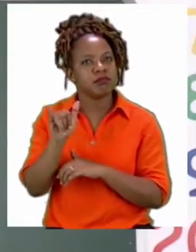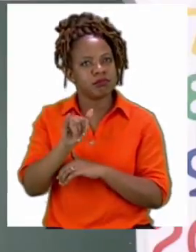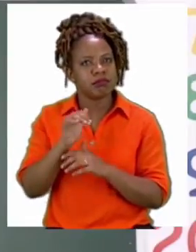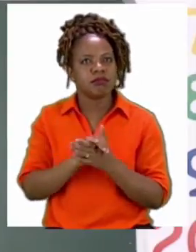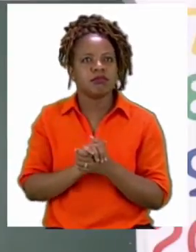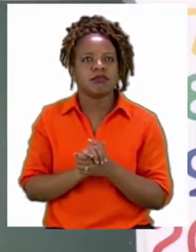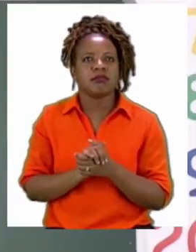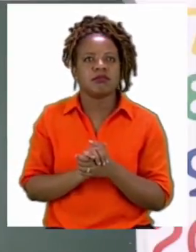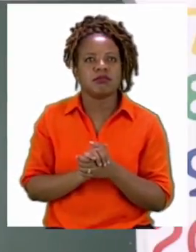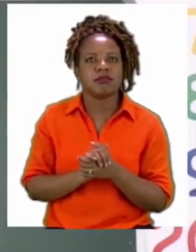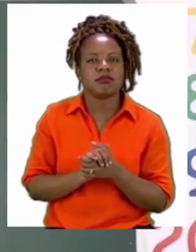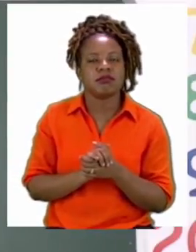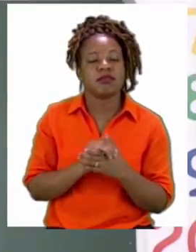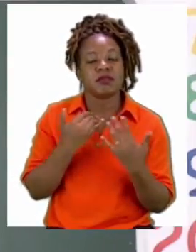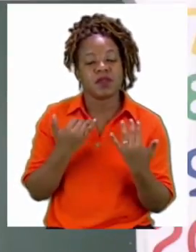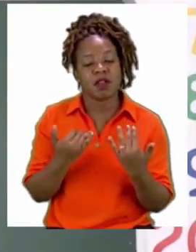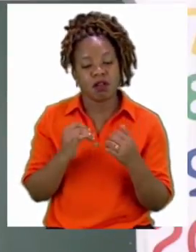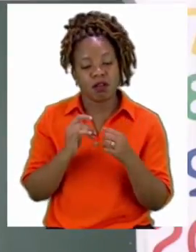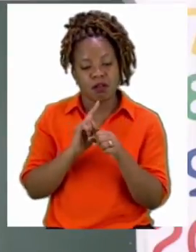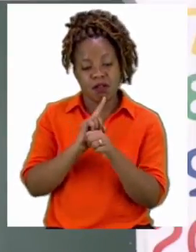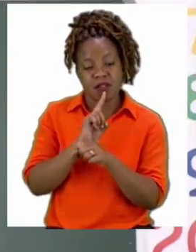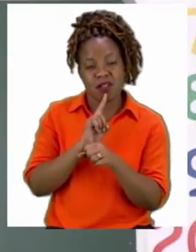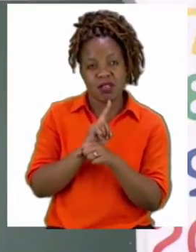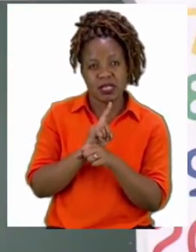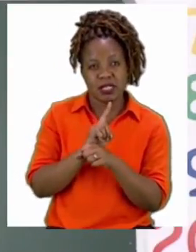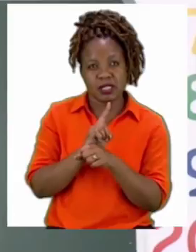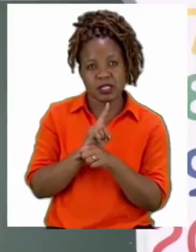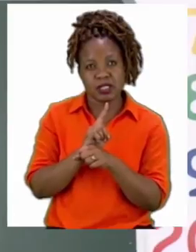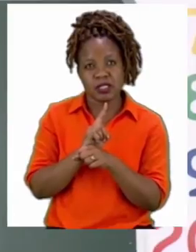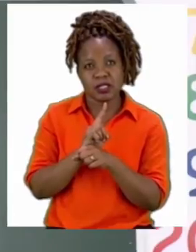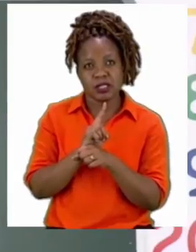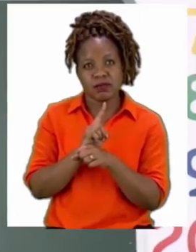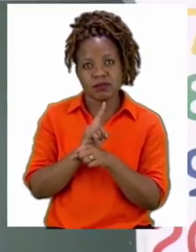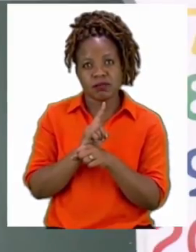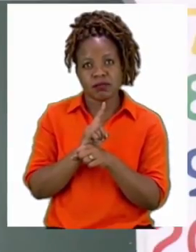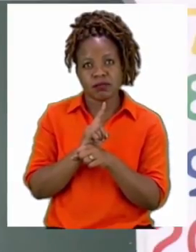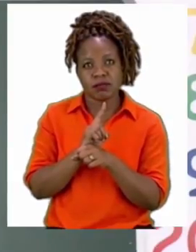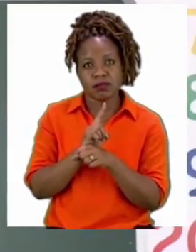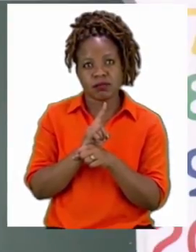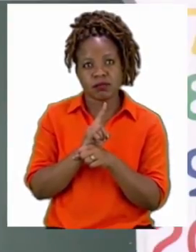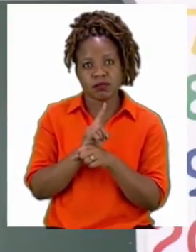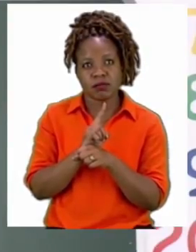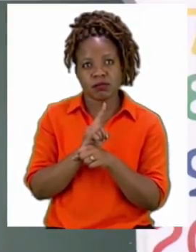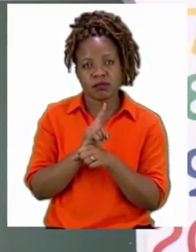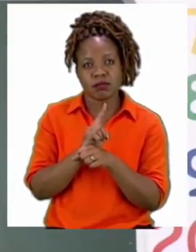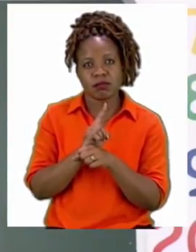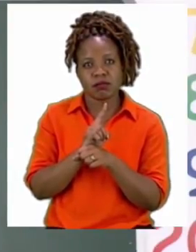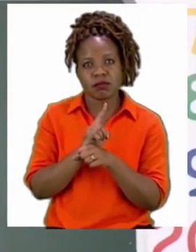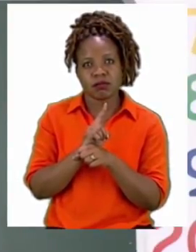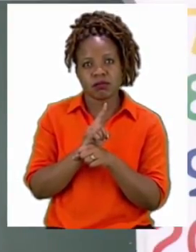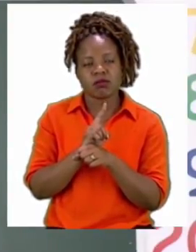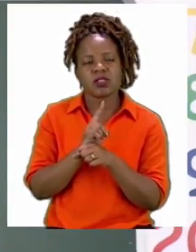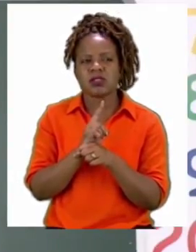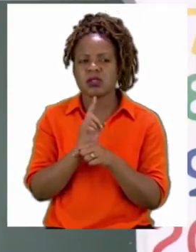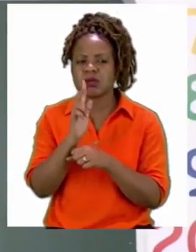step calculation, the first part is to know how many passengers got off from